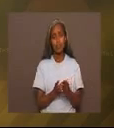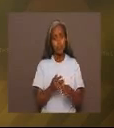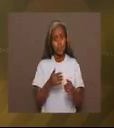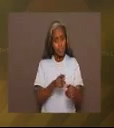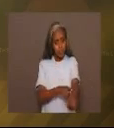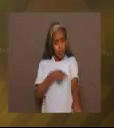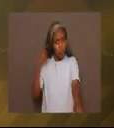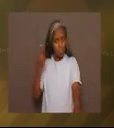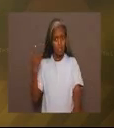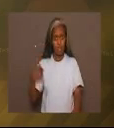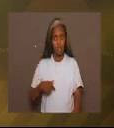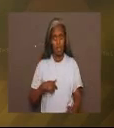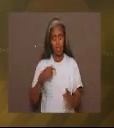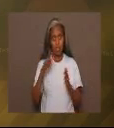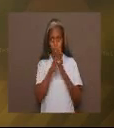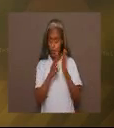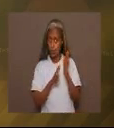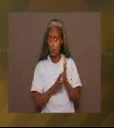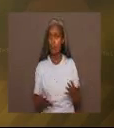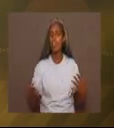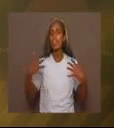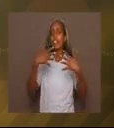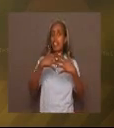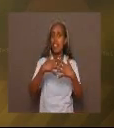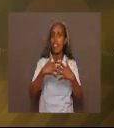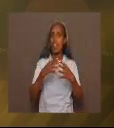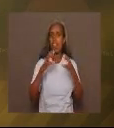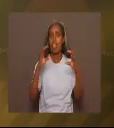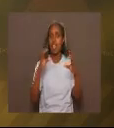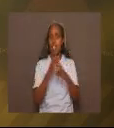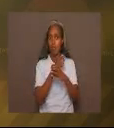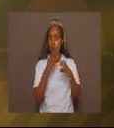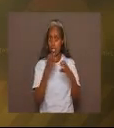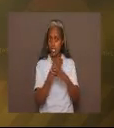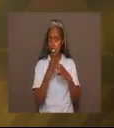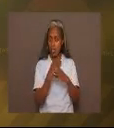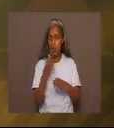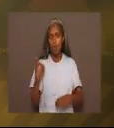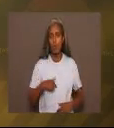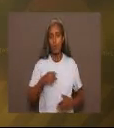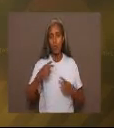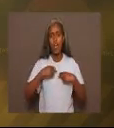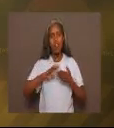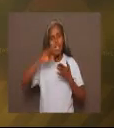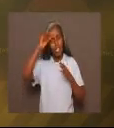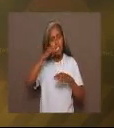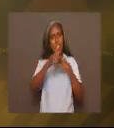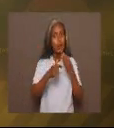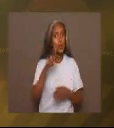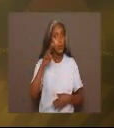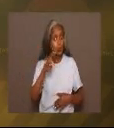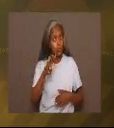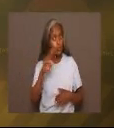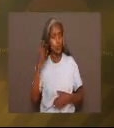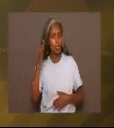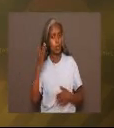our unit on integral calculus, we have learned about two types